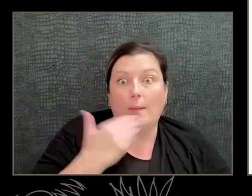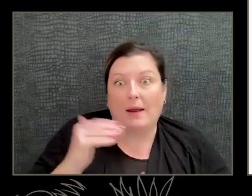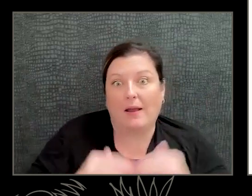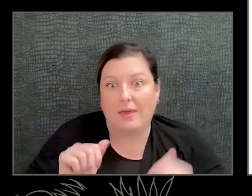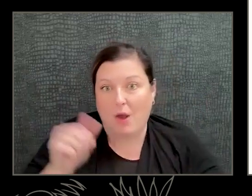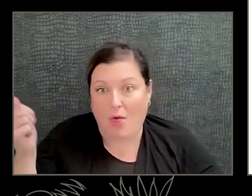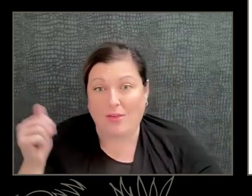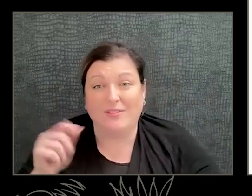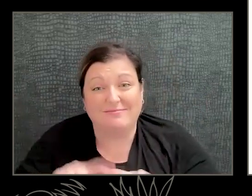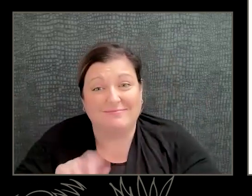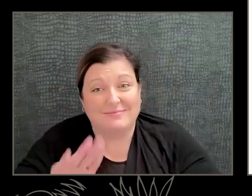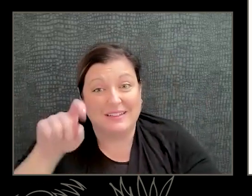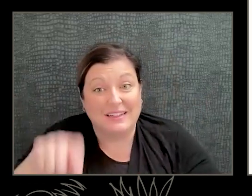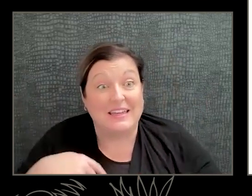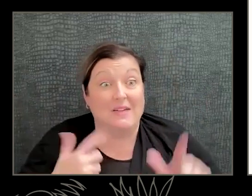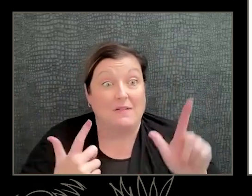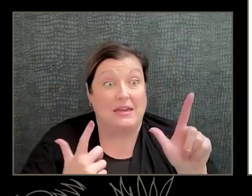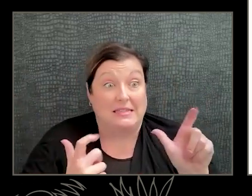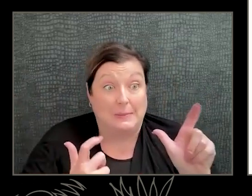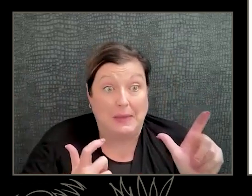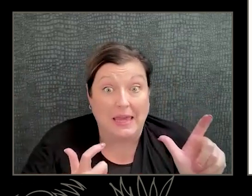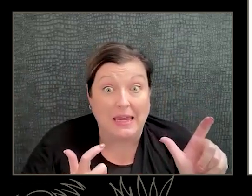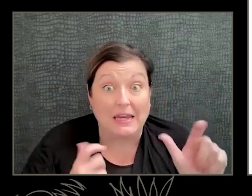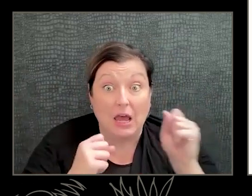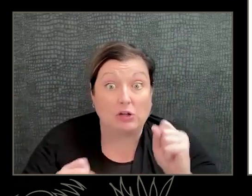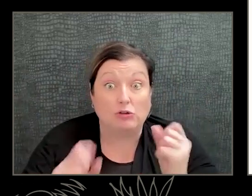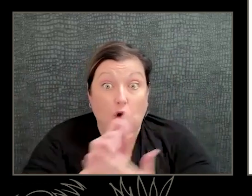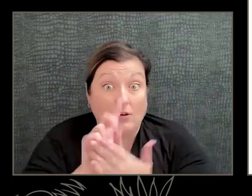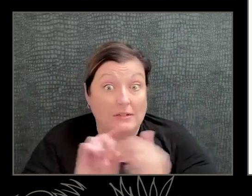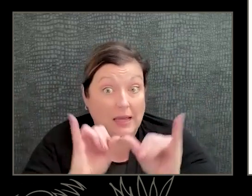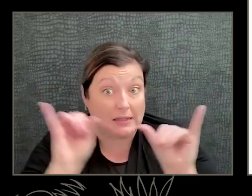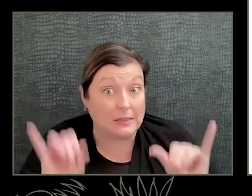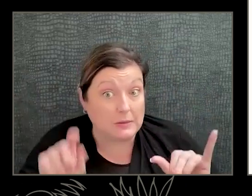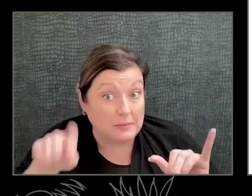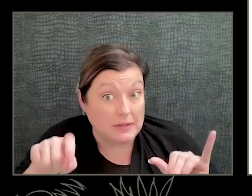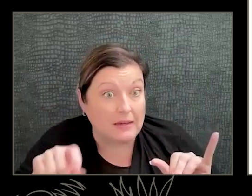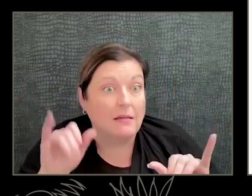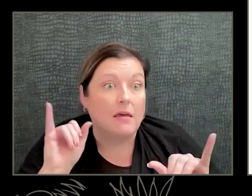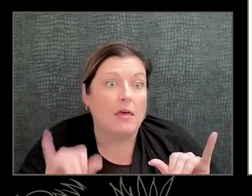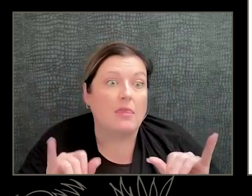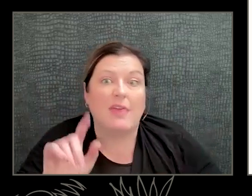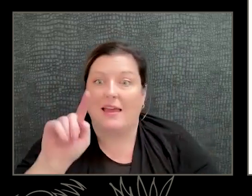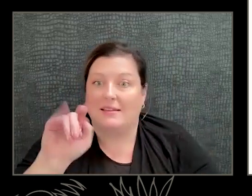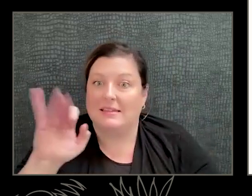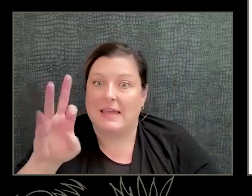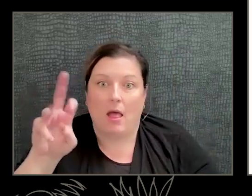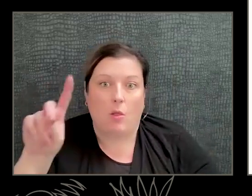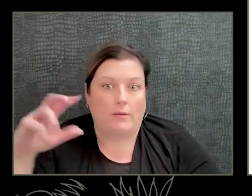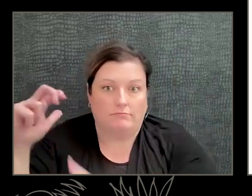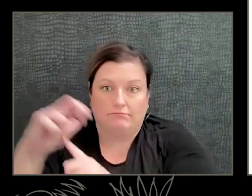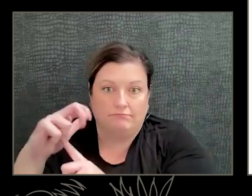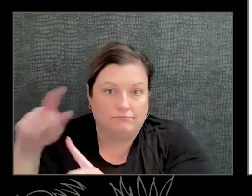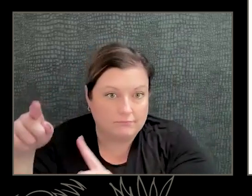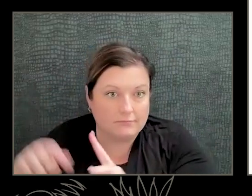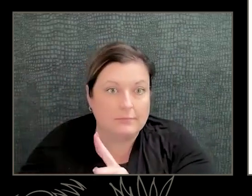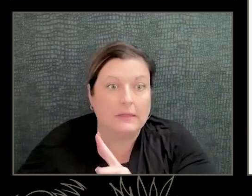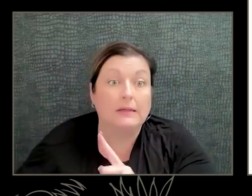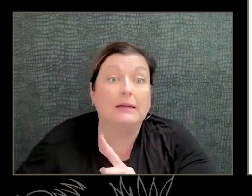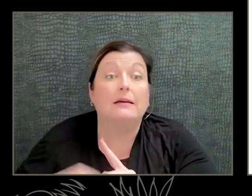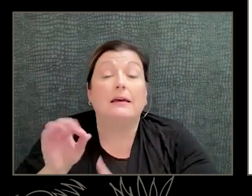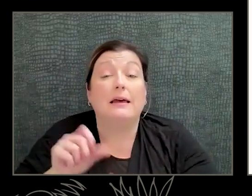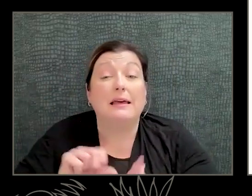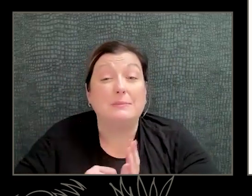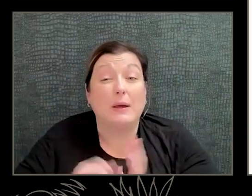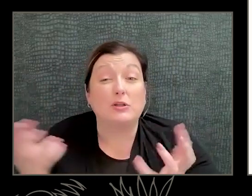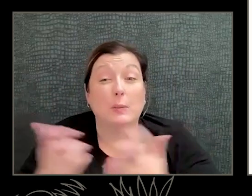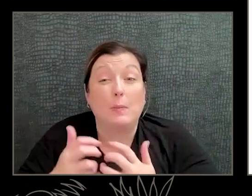if you need speed, consistently, and strong design system support, I think that's really where Tailwind shines, especially when paired with something